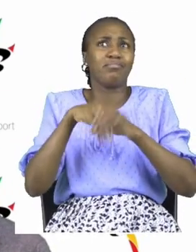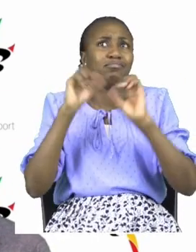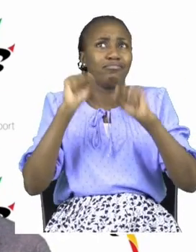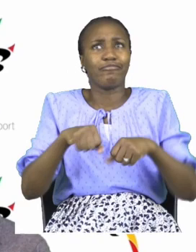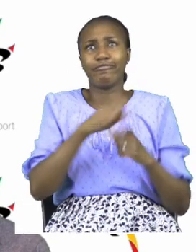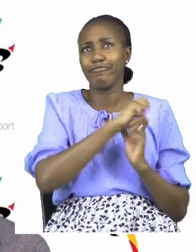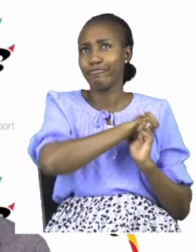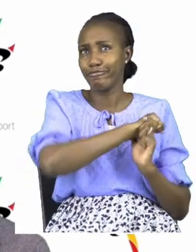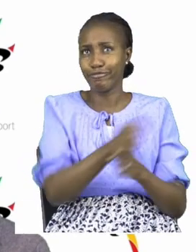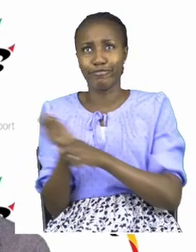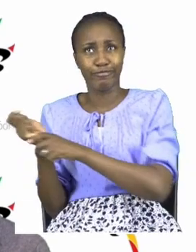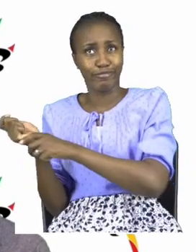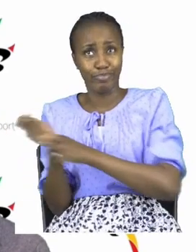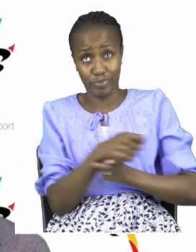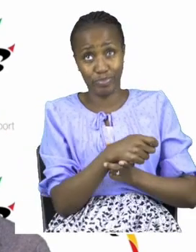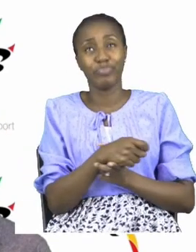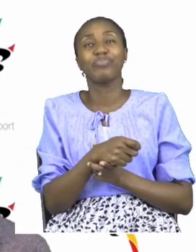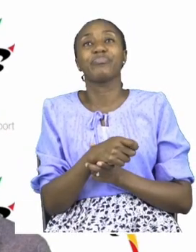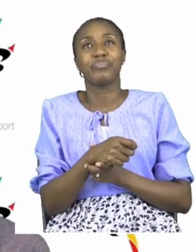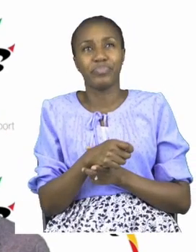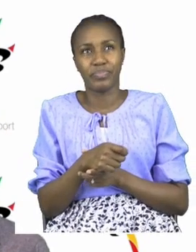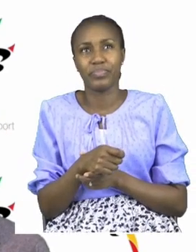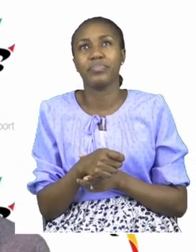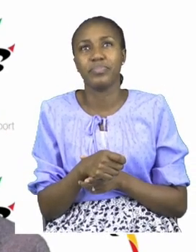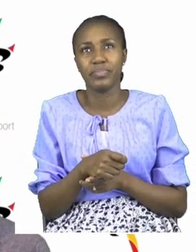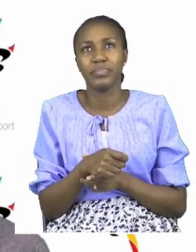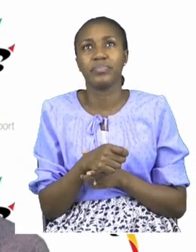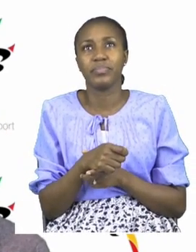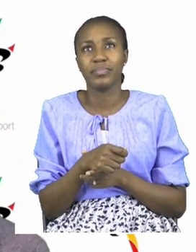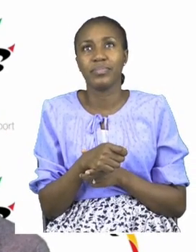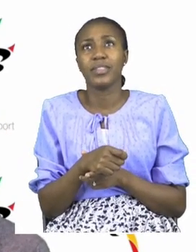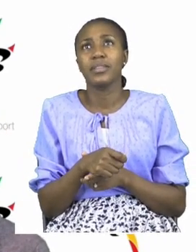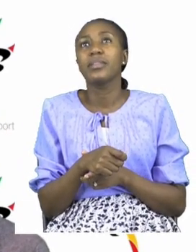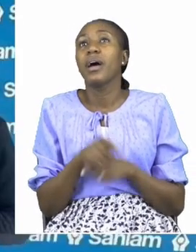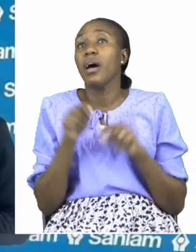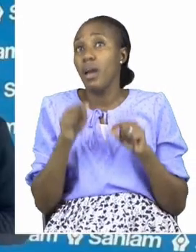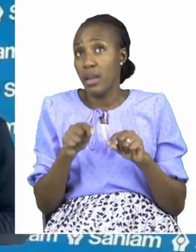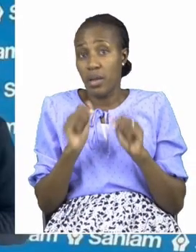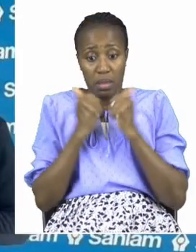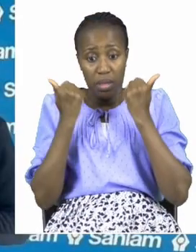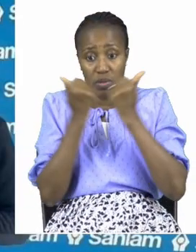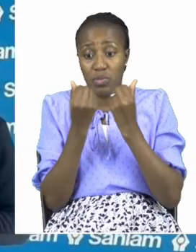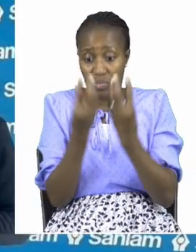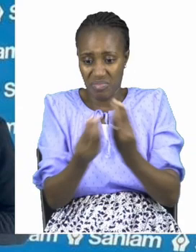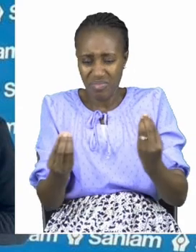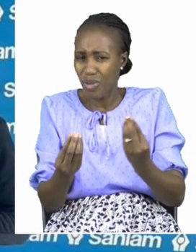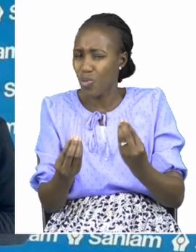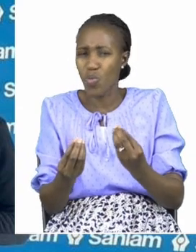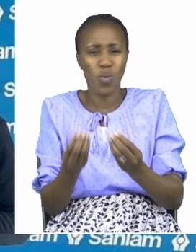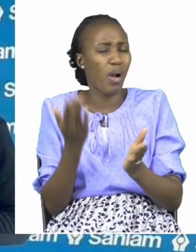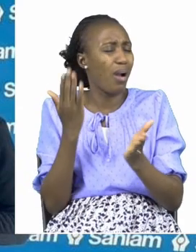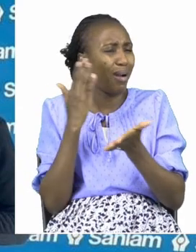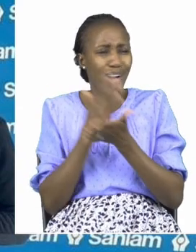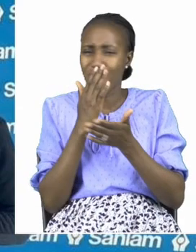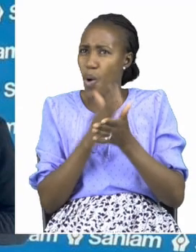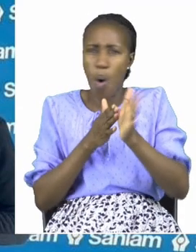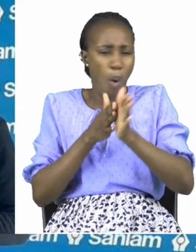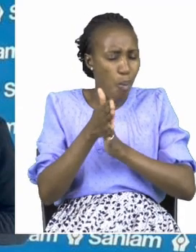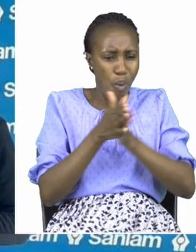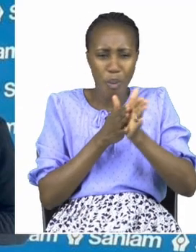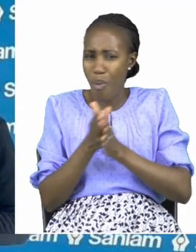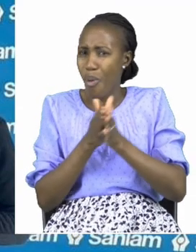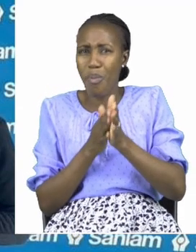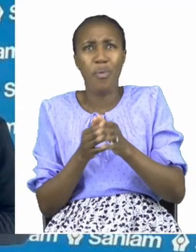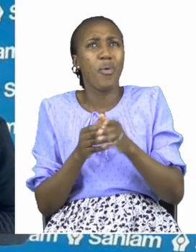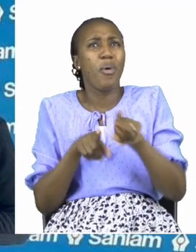up to senior level, up to veterans level. I know the junior association is quite active. Yes. Every weekend or other weekend, they